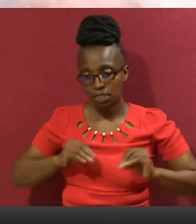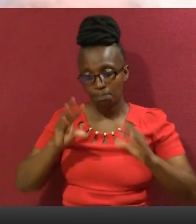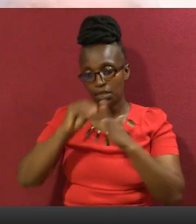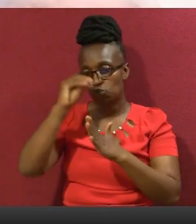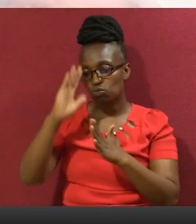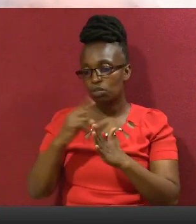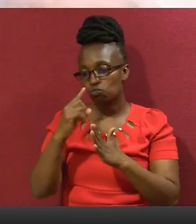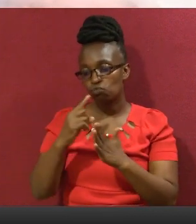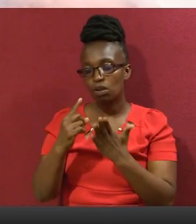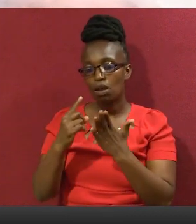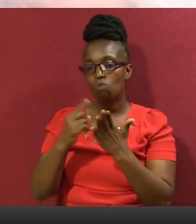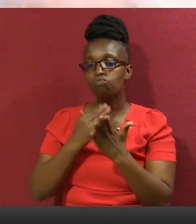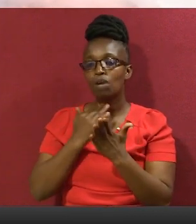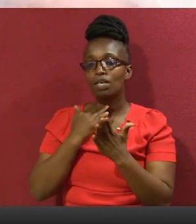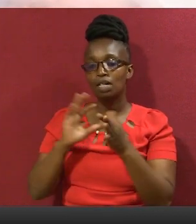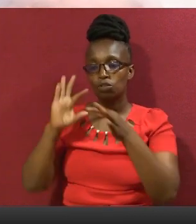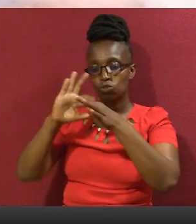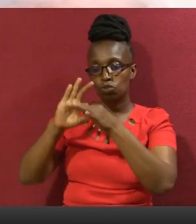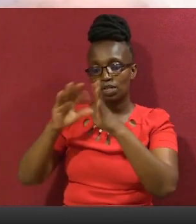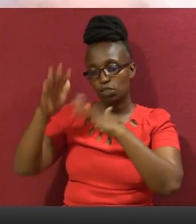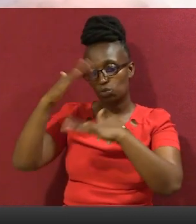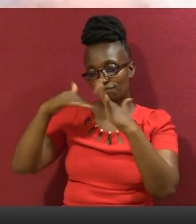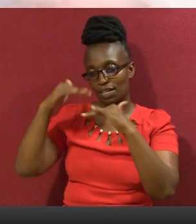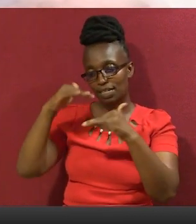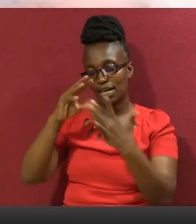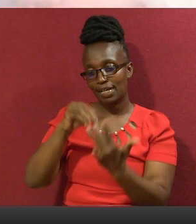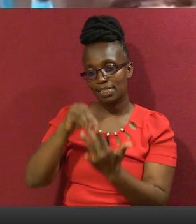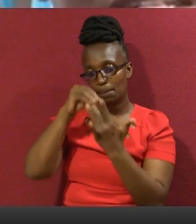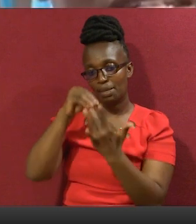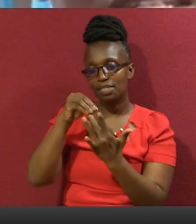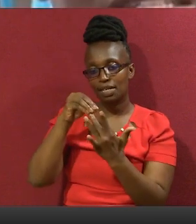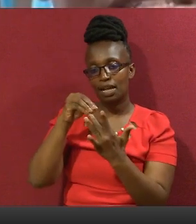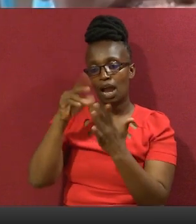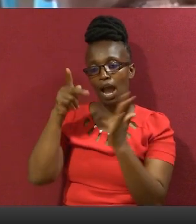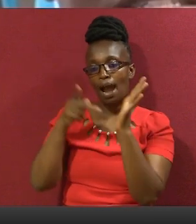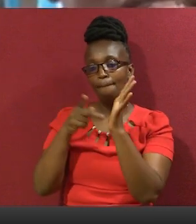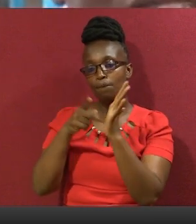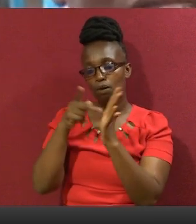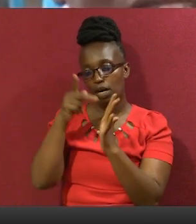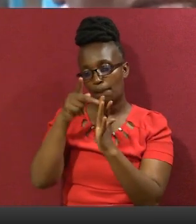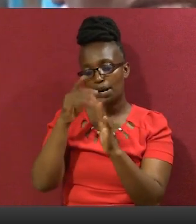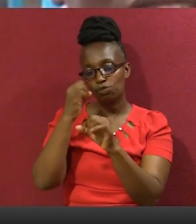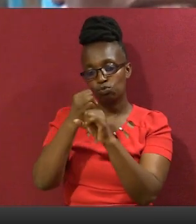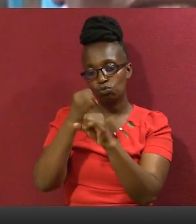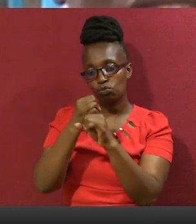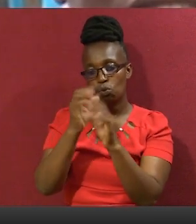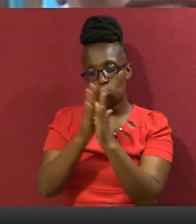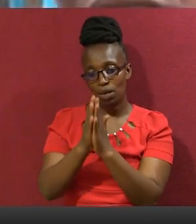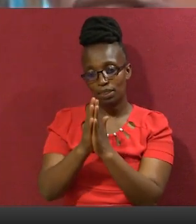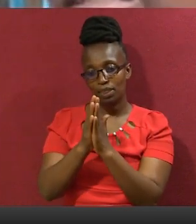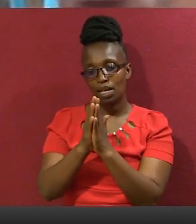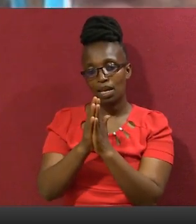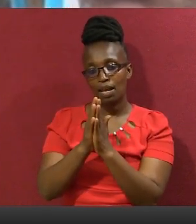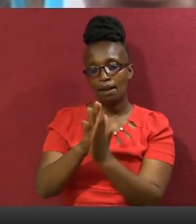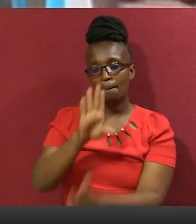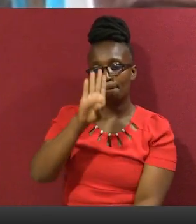to come to university, especially something to do with a course or a program to do with the sport. Note that the banding model, where